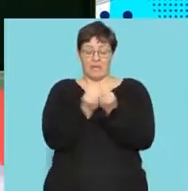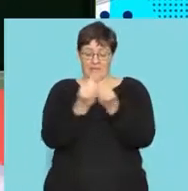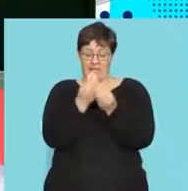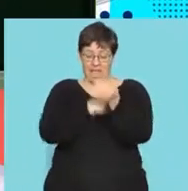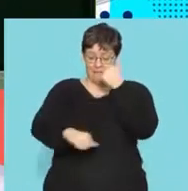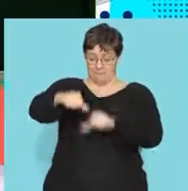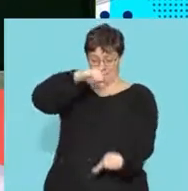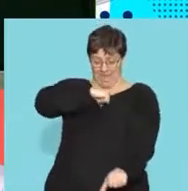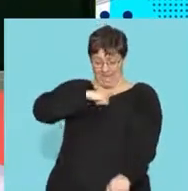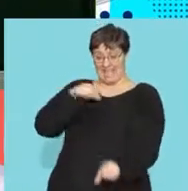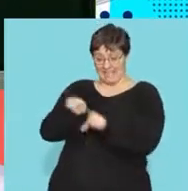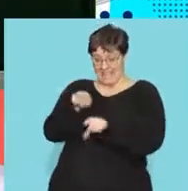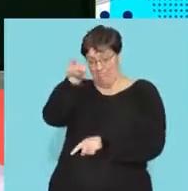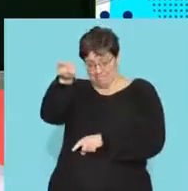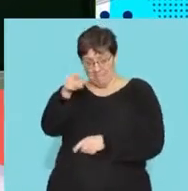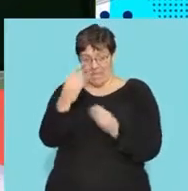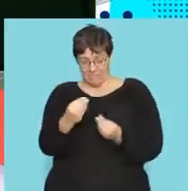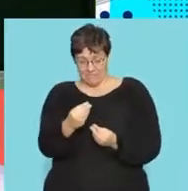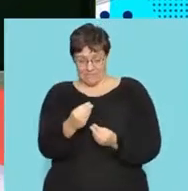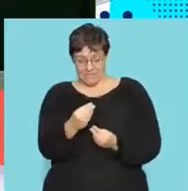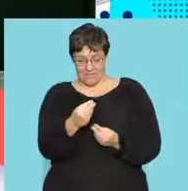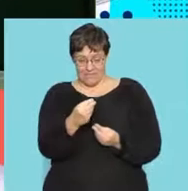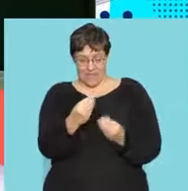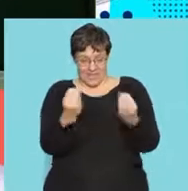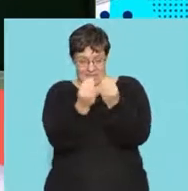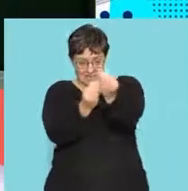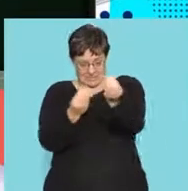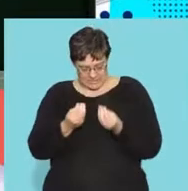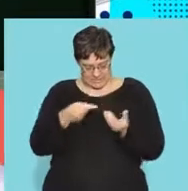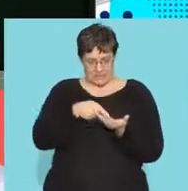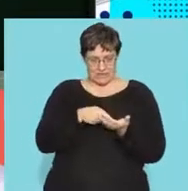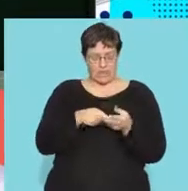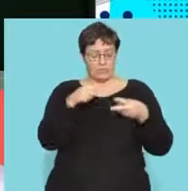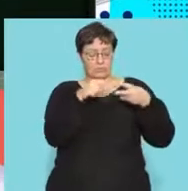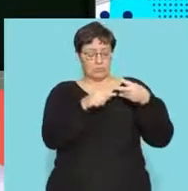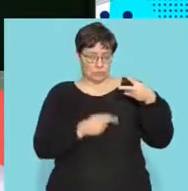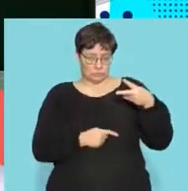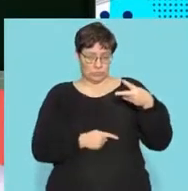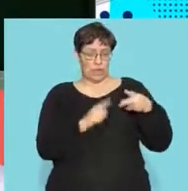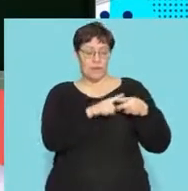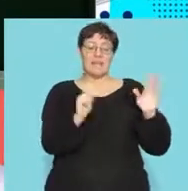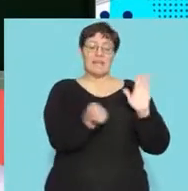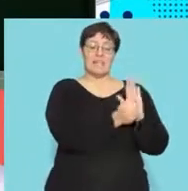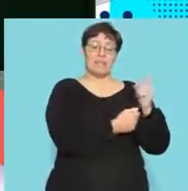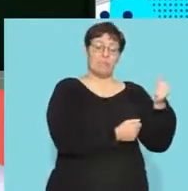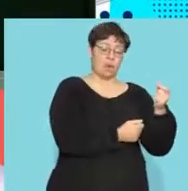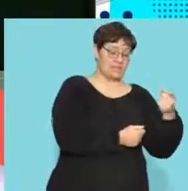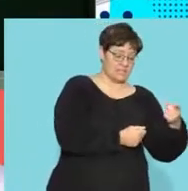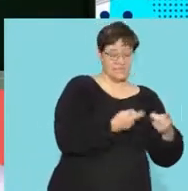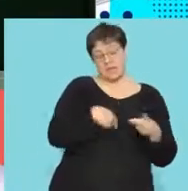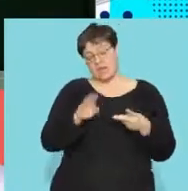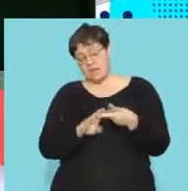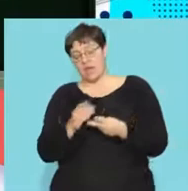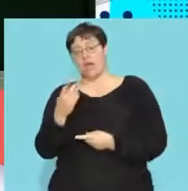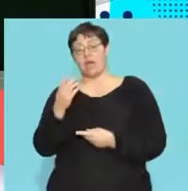goods, as is the case in this particular transaction, then you have to do two entries. One with the selling price and the other with